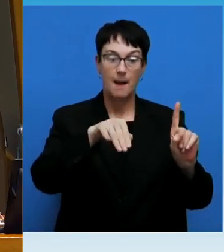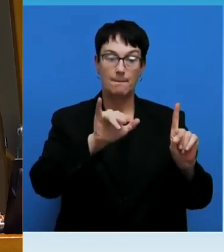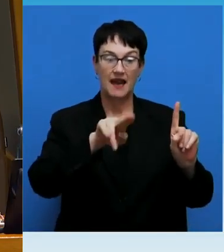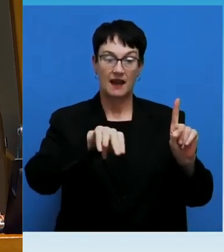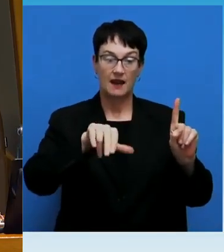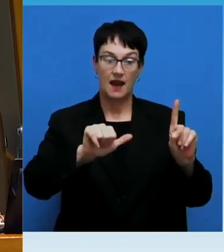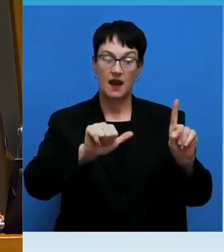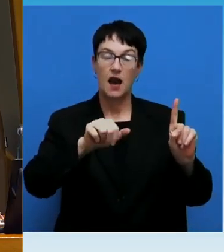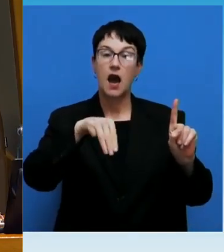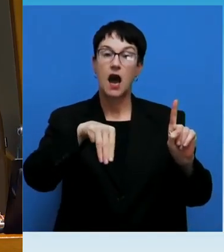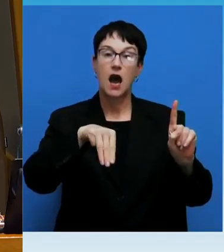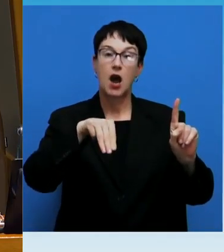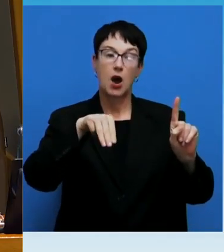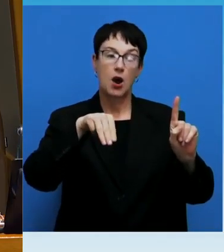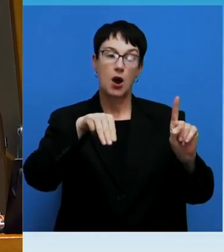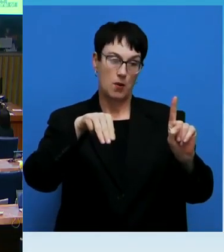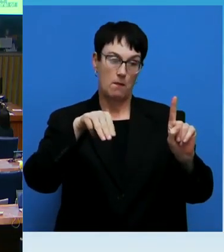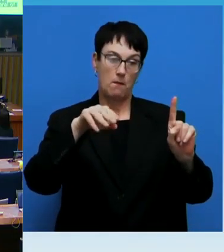Deputy SG, the floor is yours.